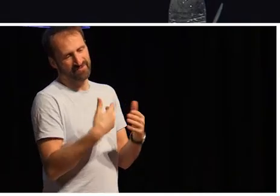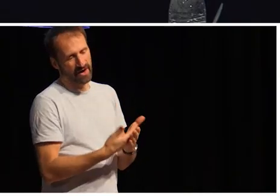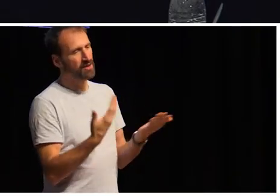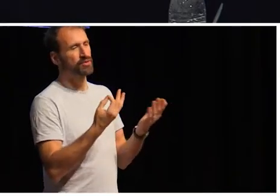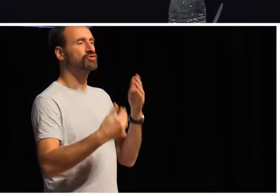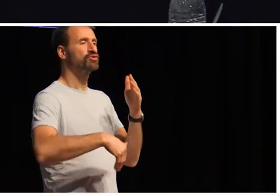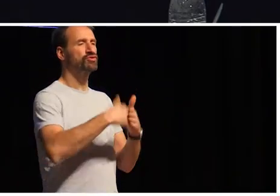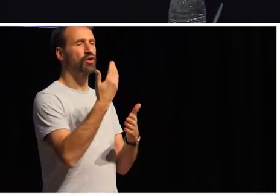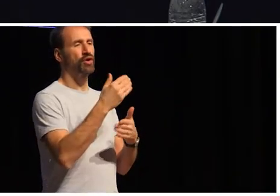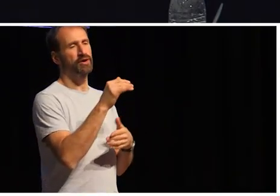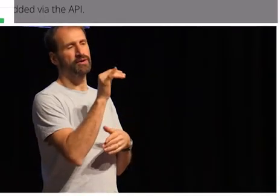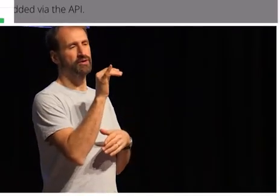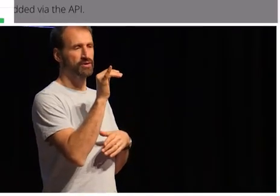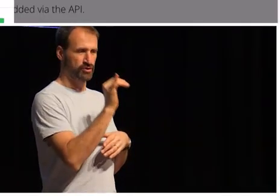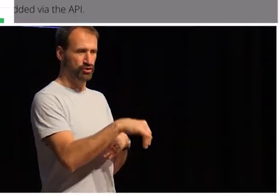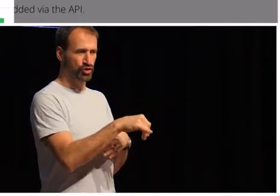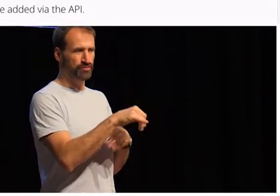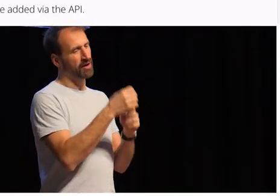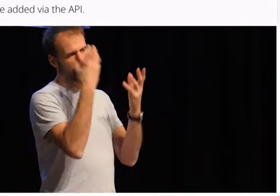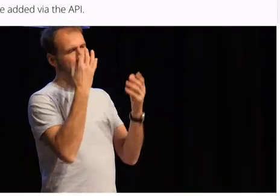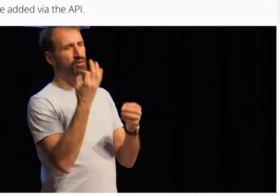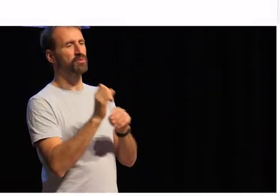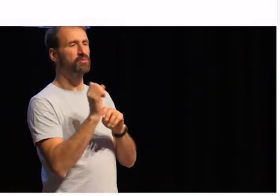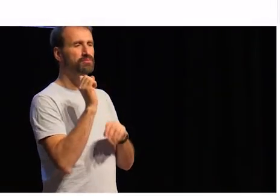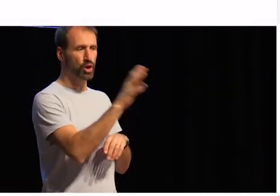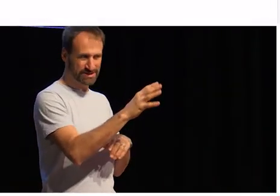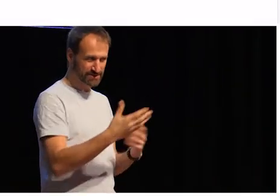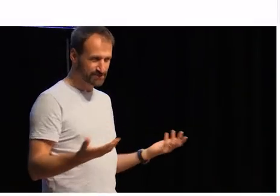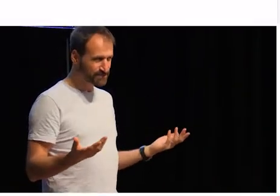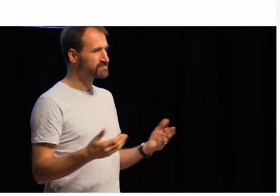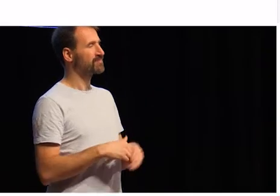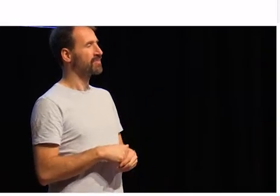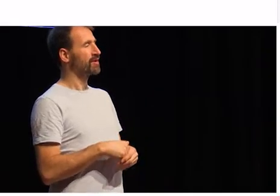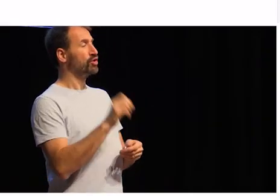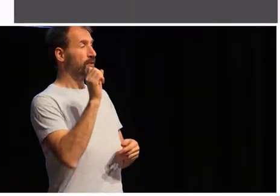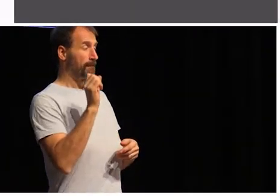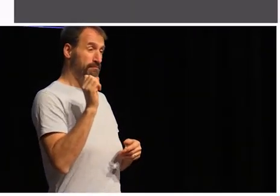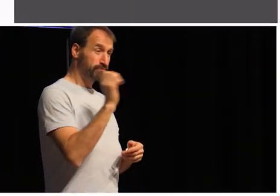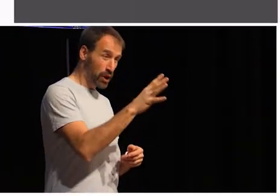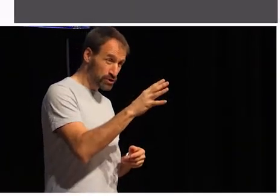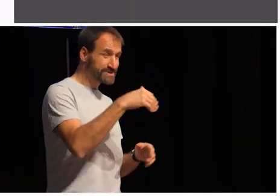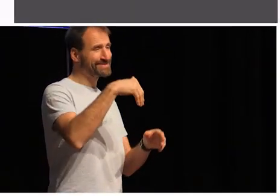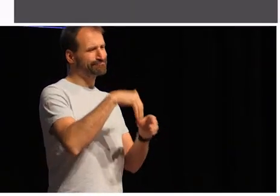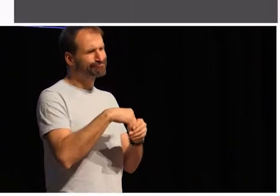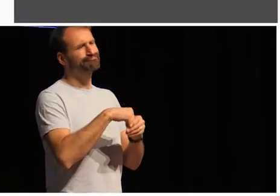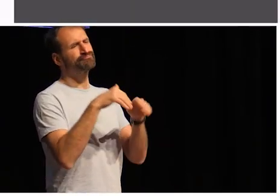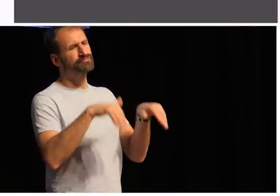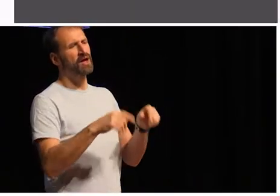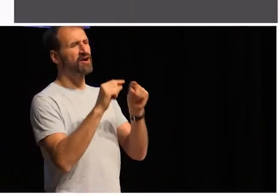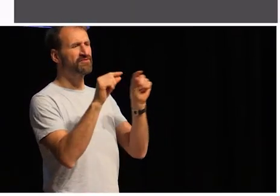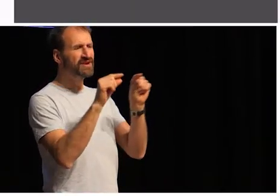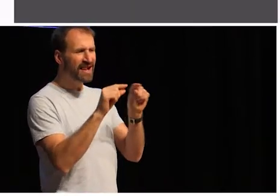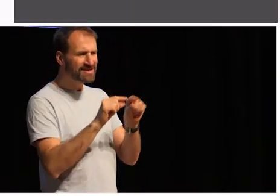it's a a post of course and a post consists of some fields and